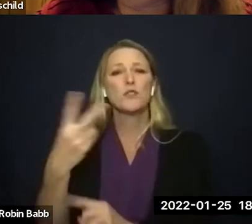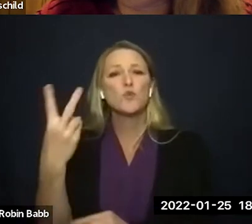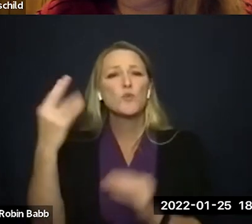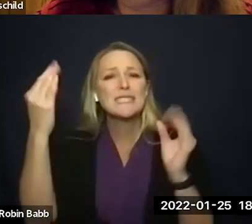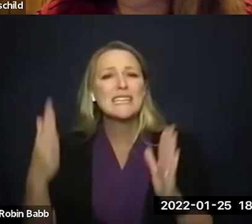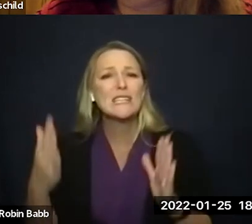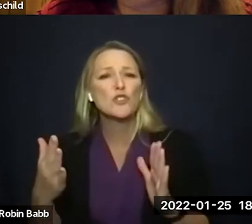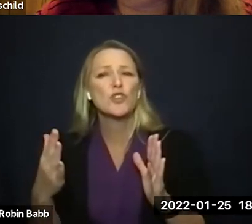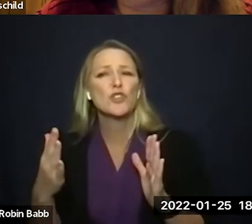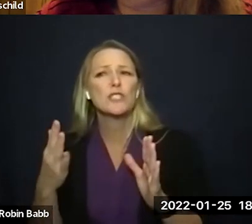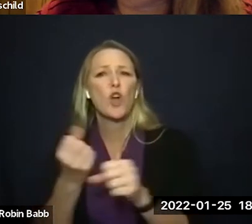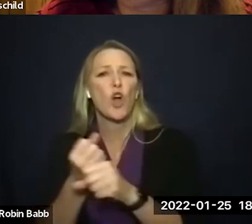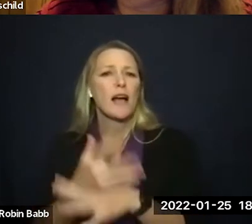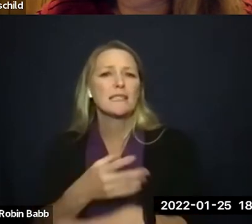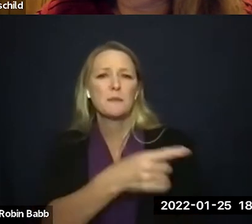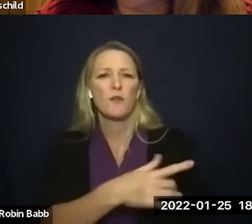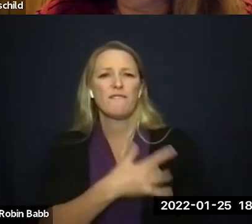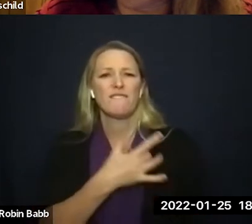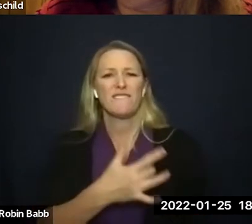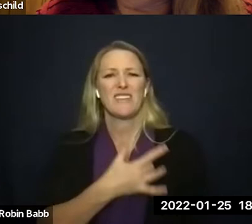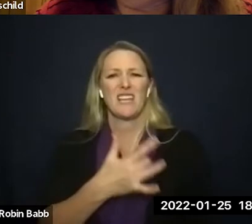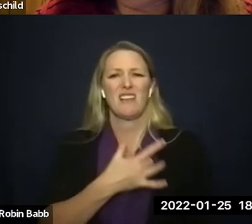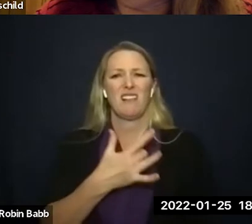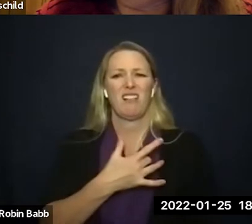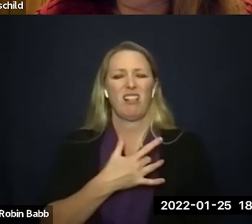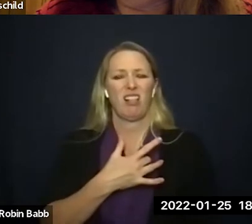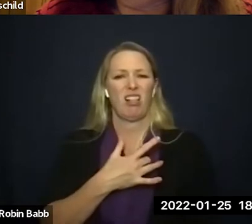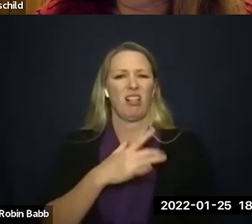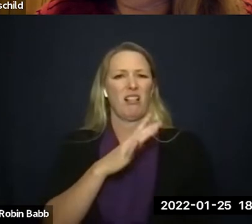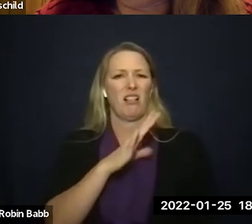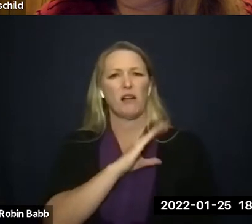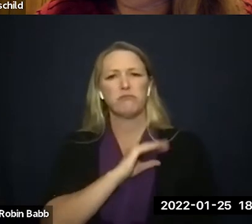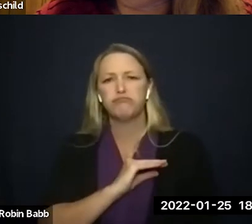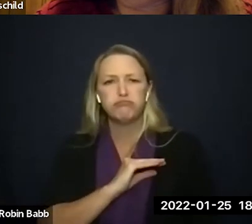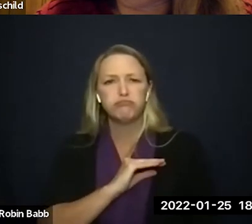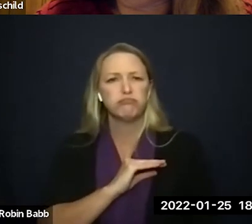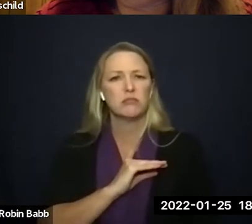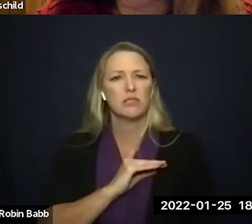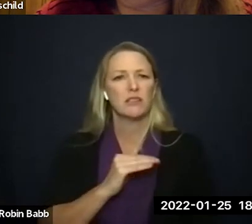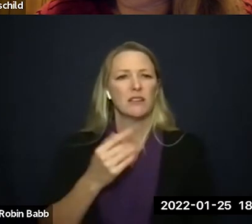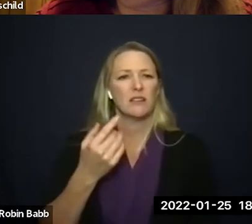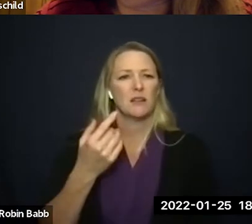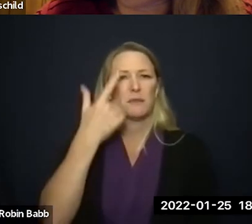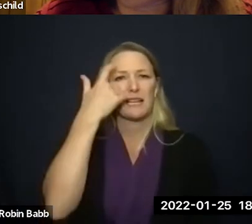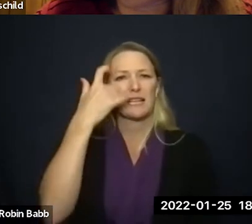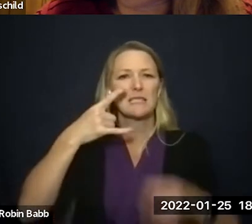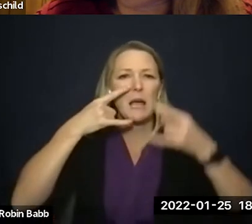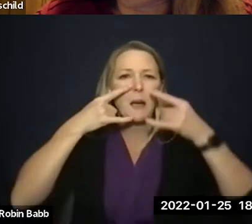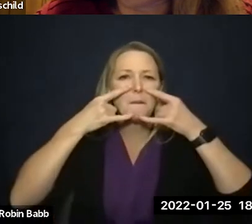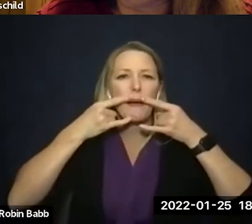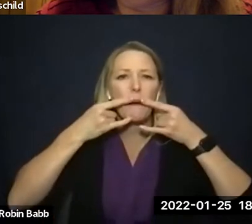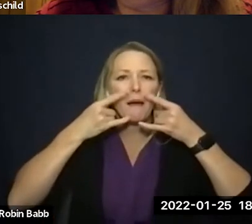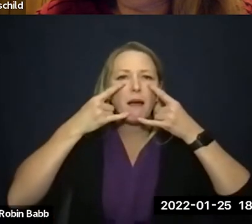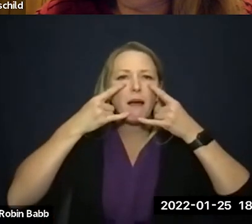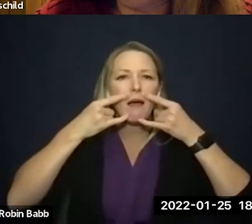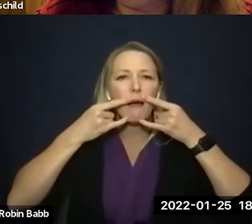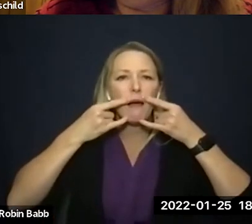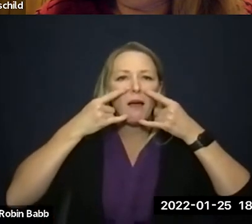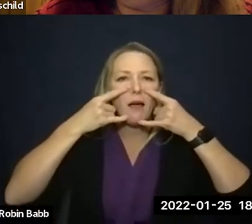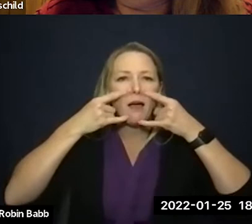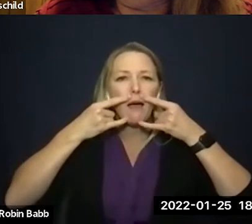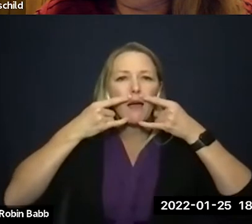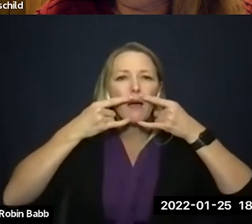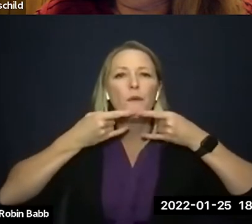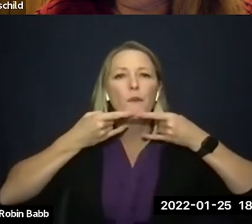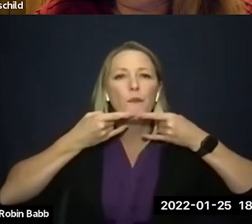feel um uh very bad for his his mask maybe slipping off under his nose or maybe it being under